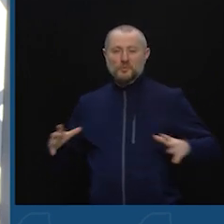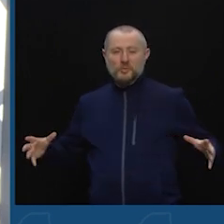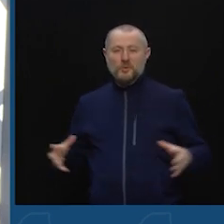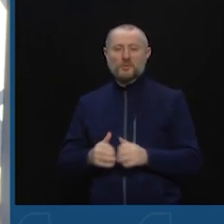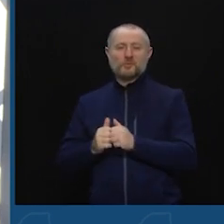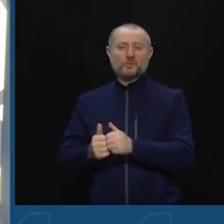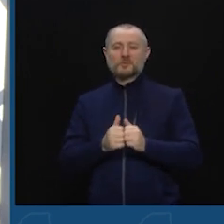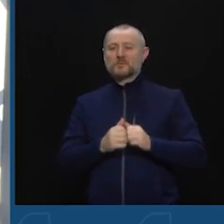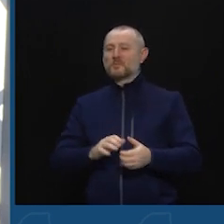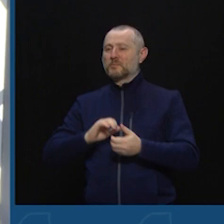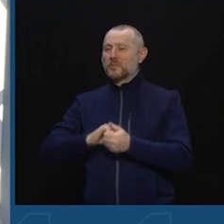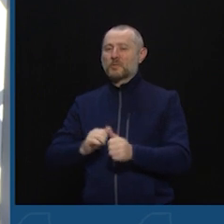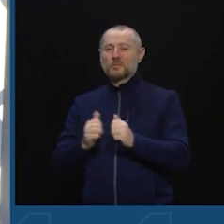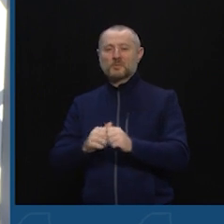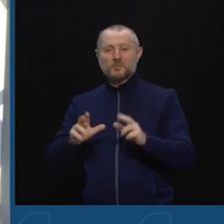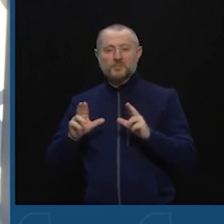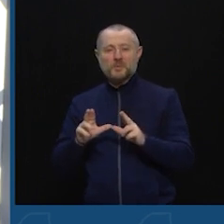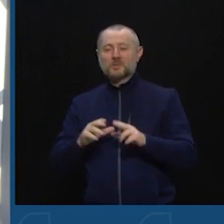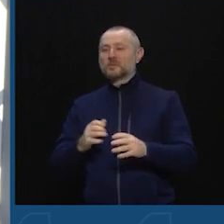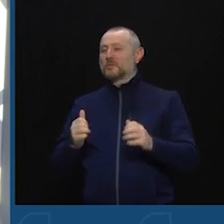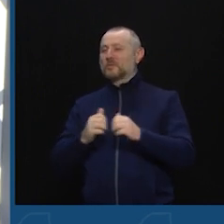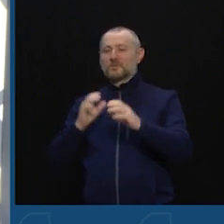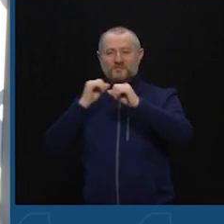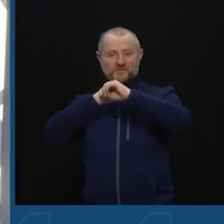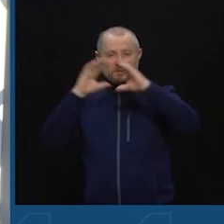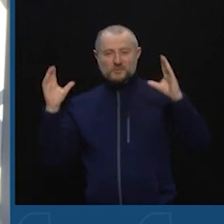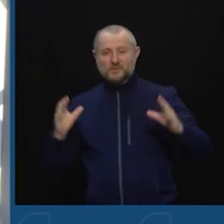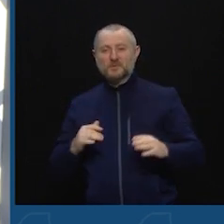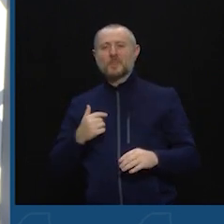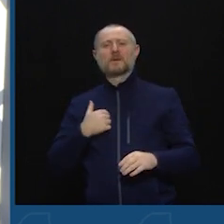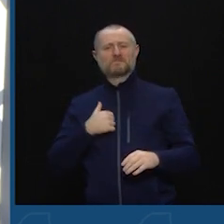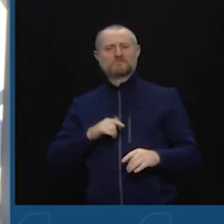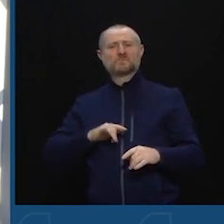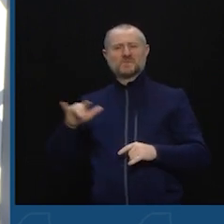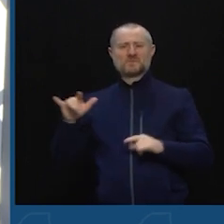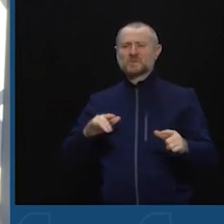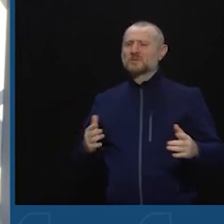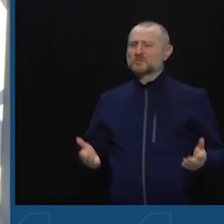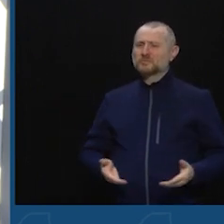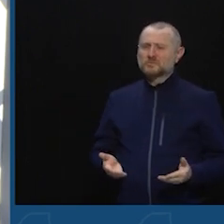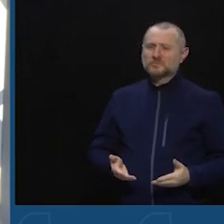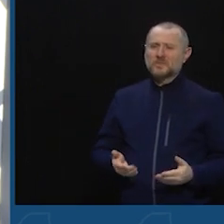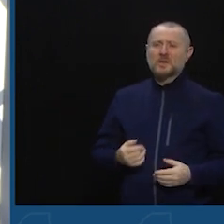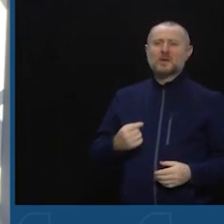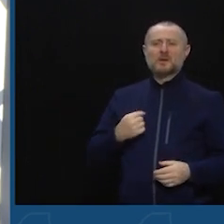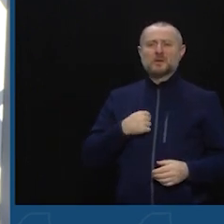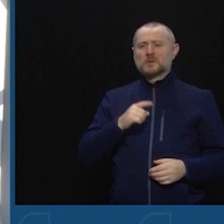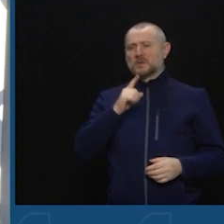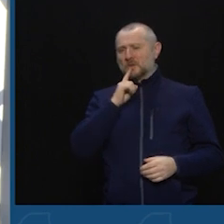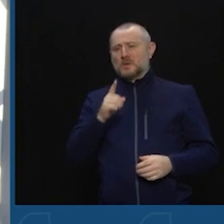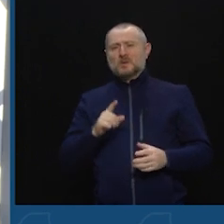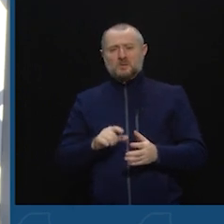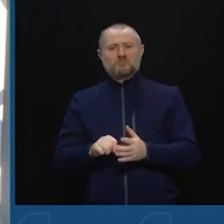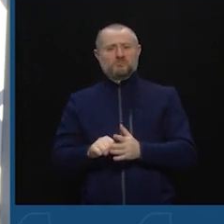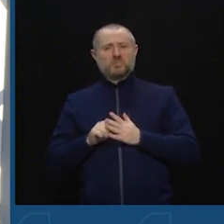unions, and the vision. I fly out of here and I am just truly